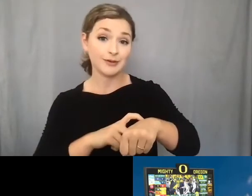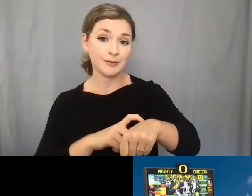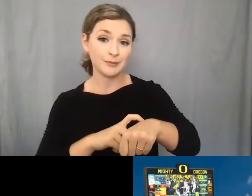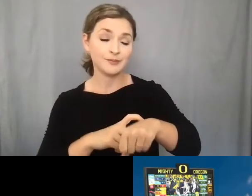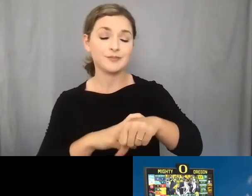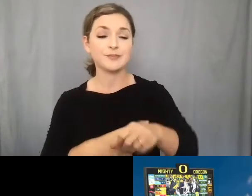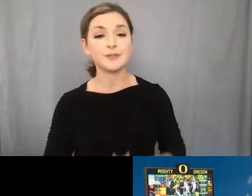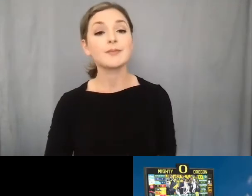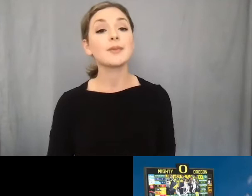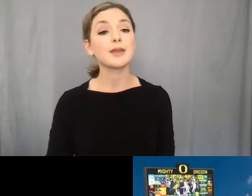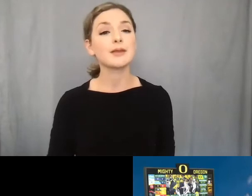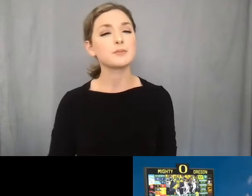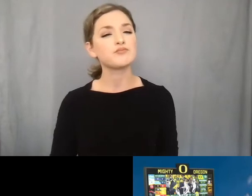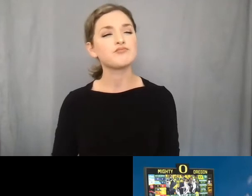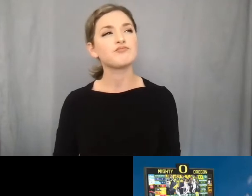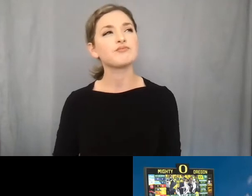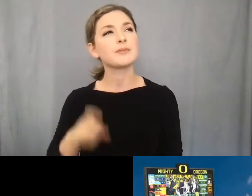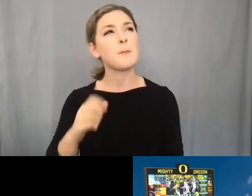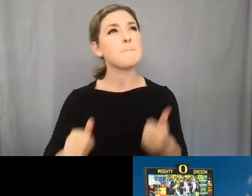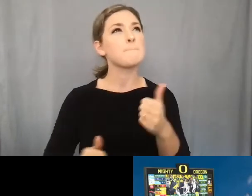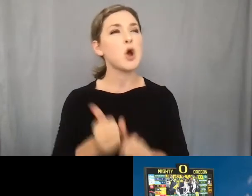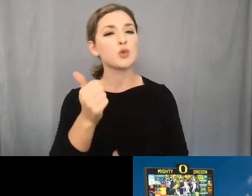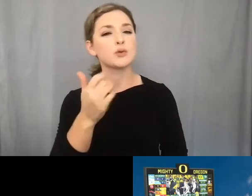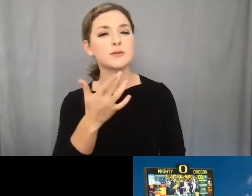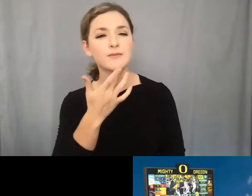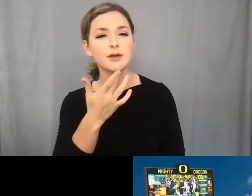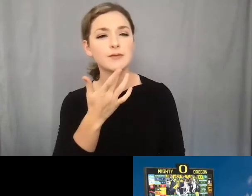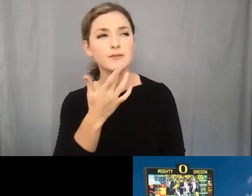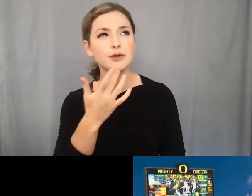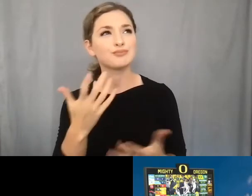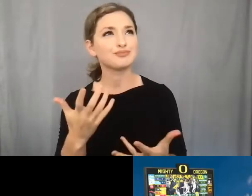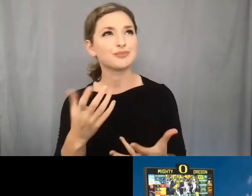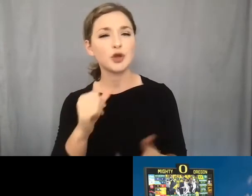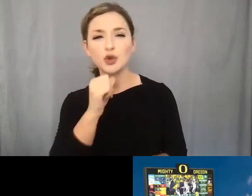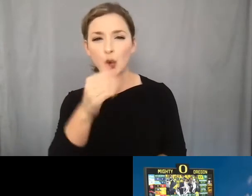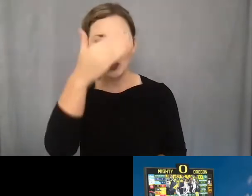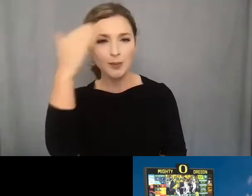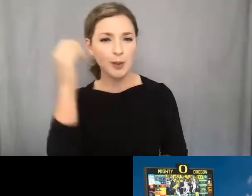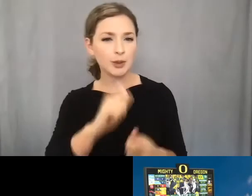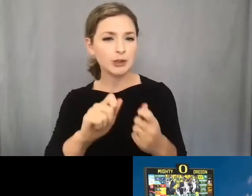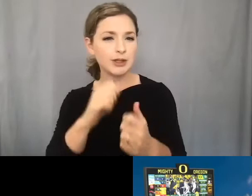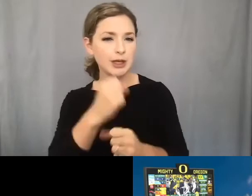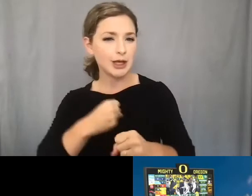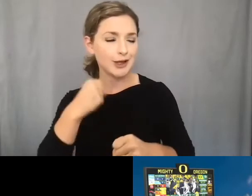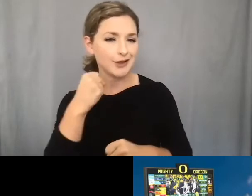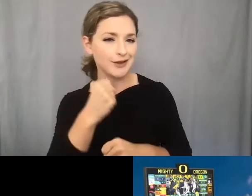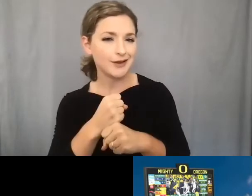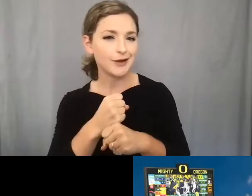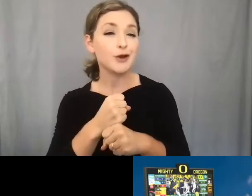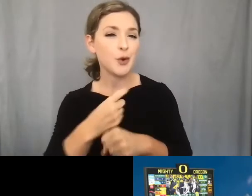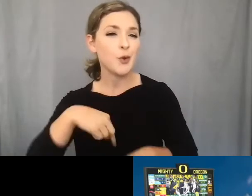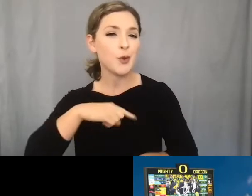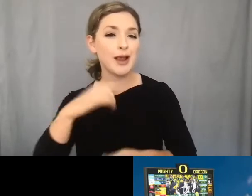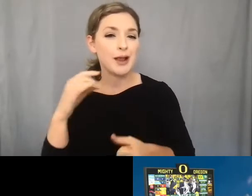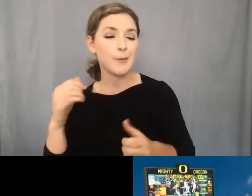If I had to pick a favorite game, it probably would be, I don't even remember the year. It was the year we beat Michigan